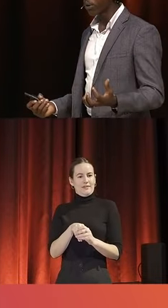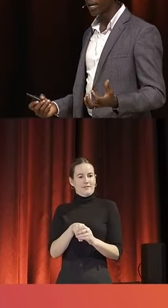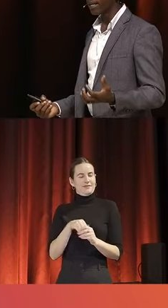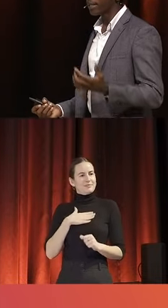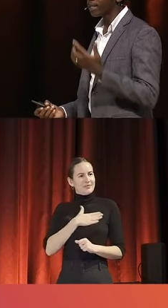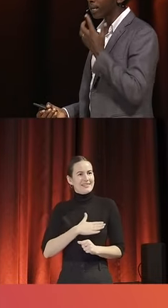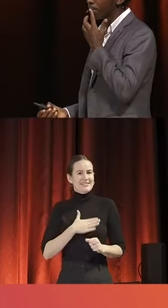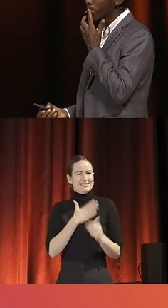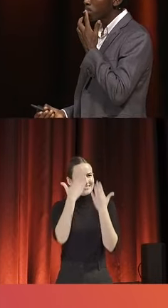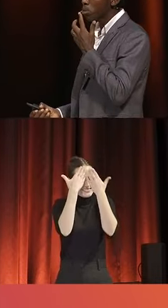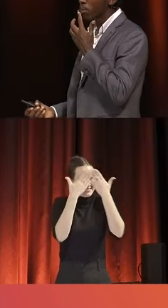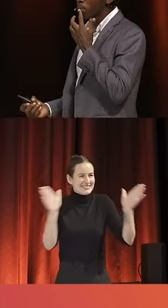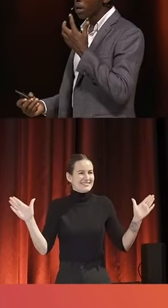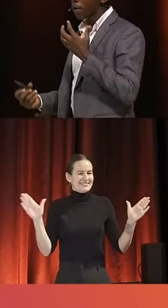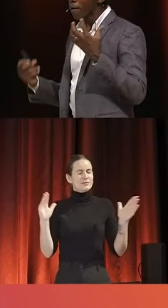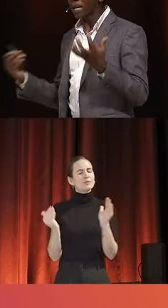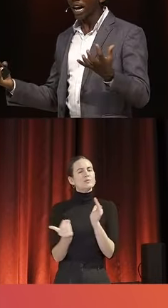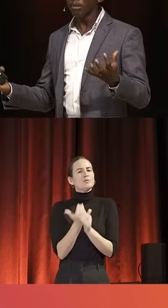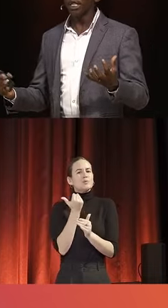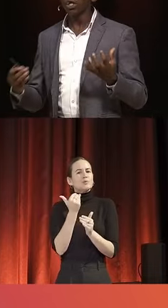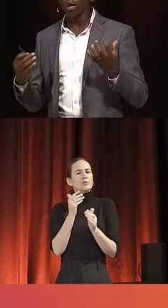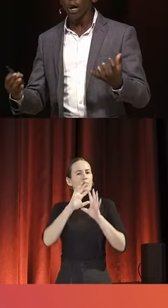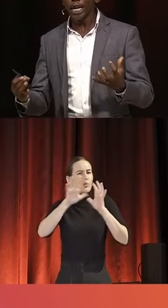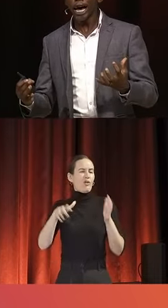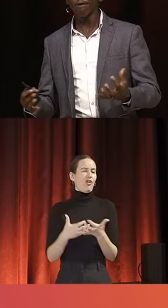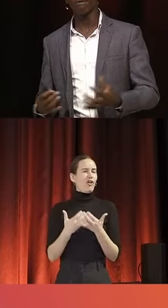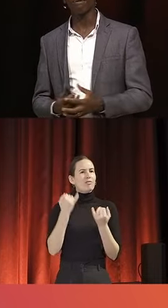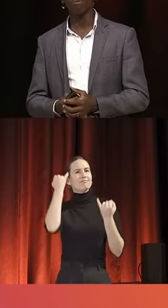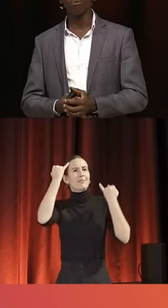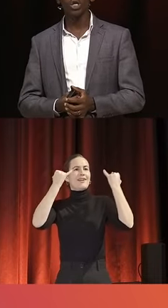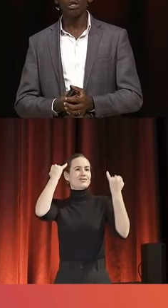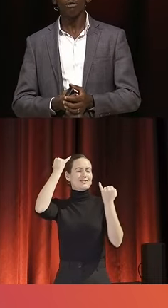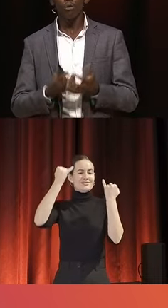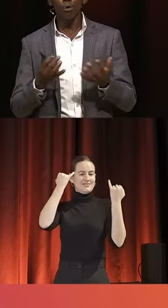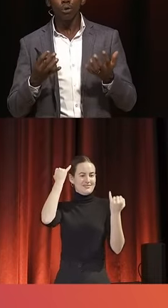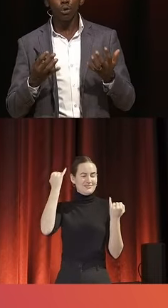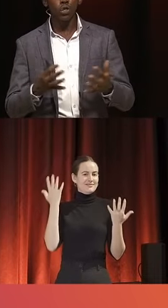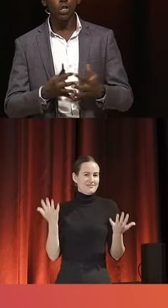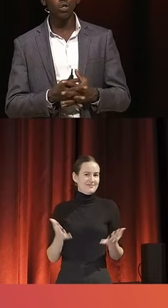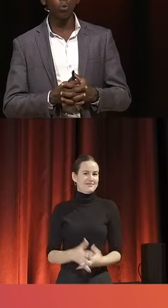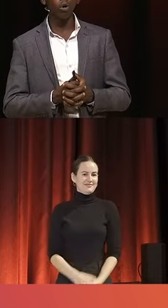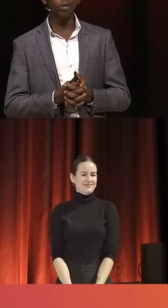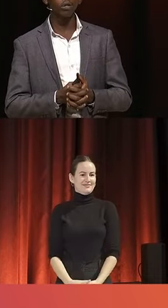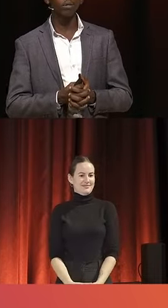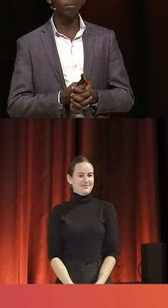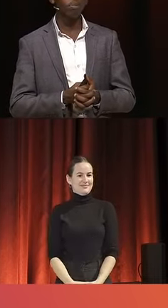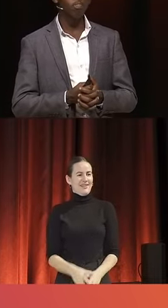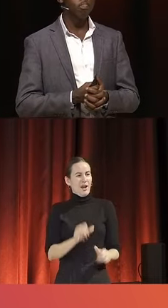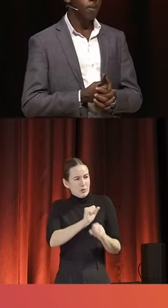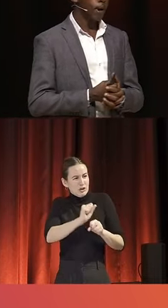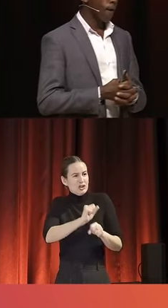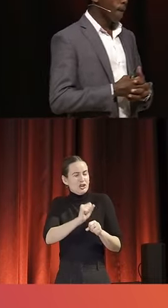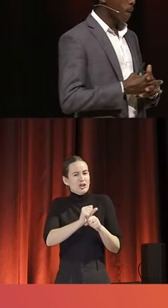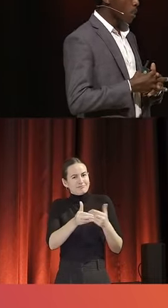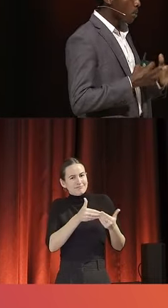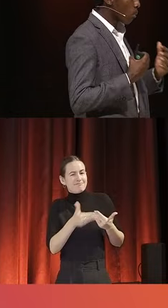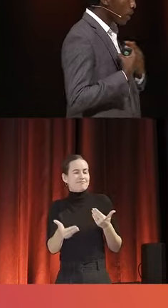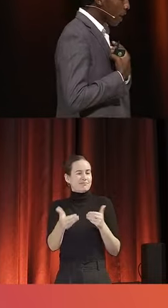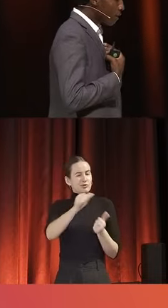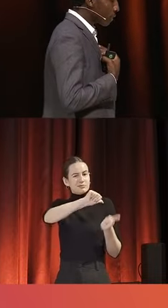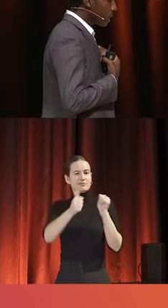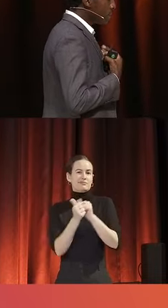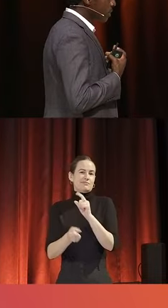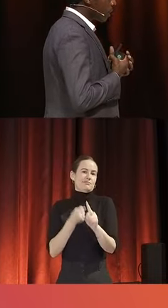imagine a new reality, become it long enough to change the world.